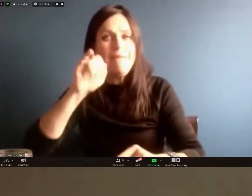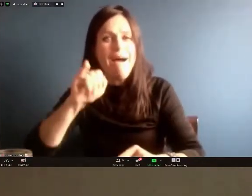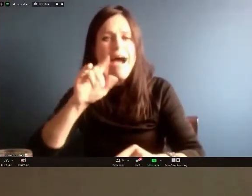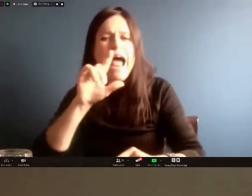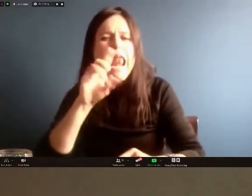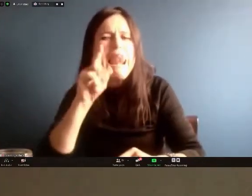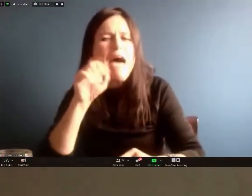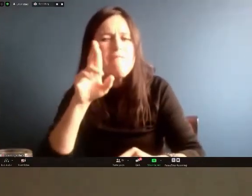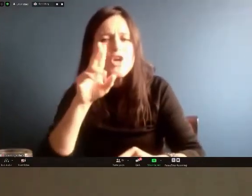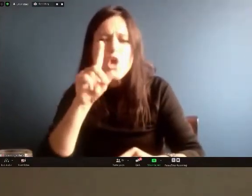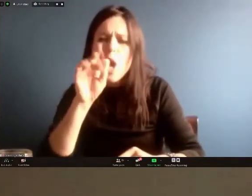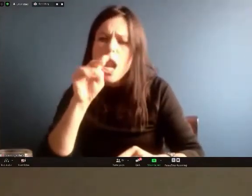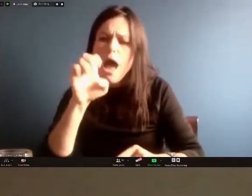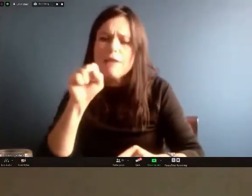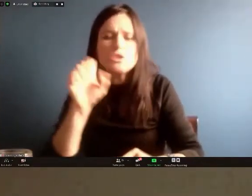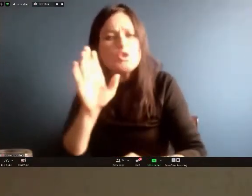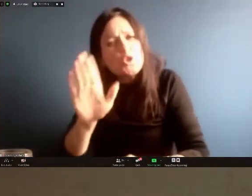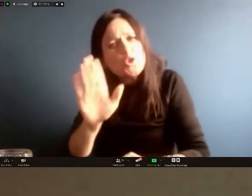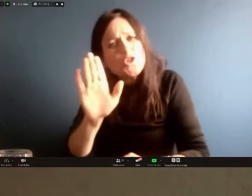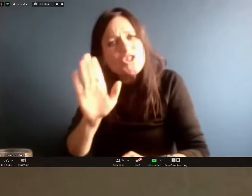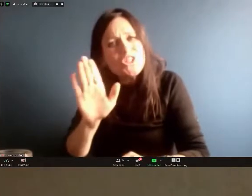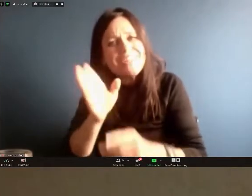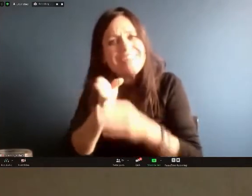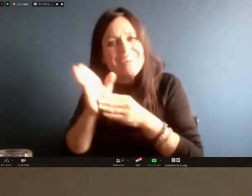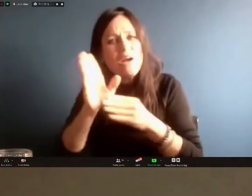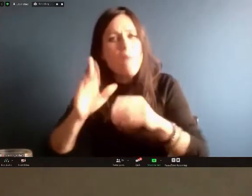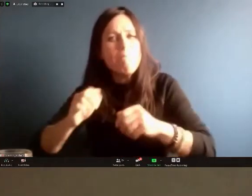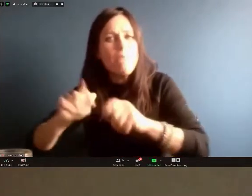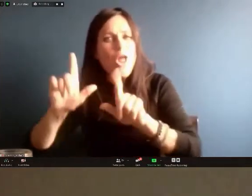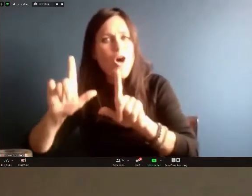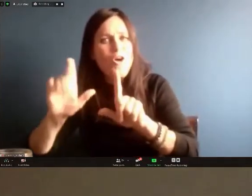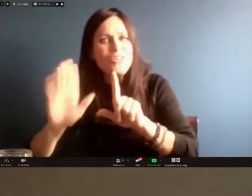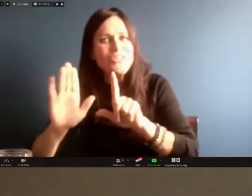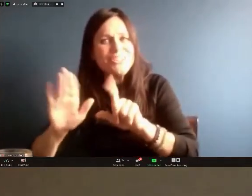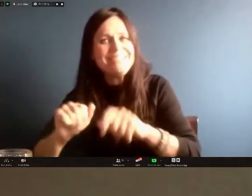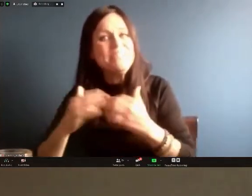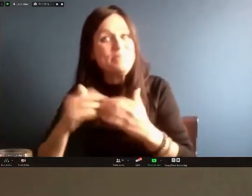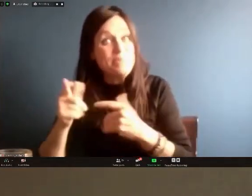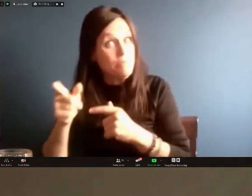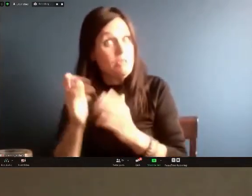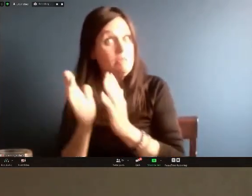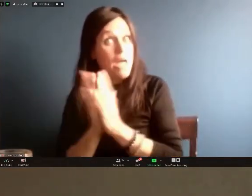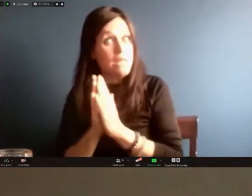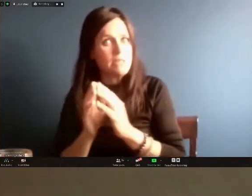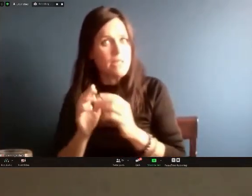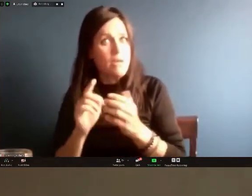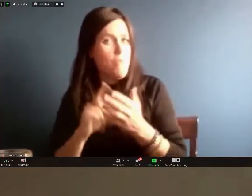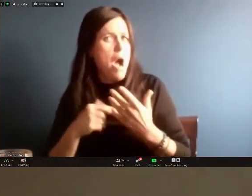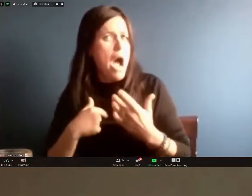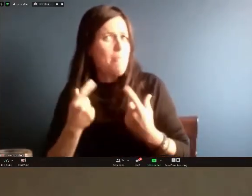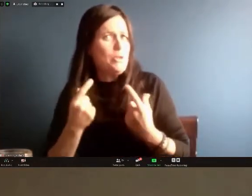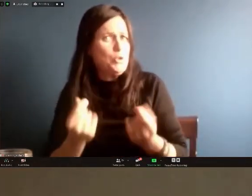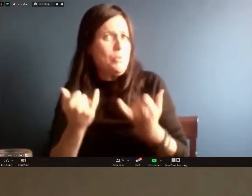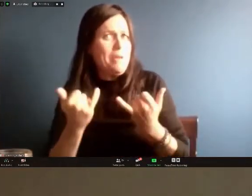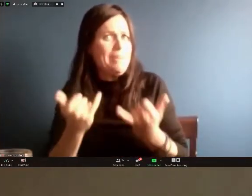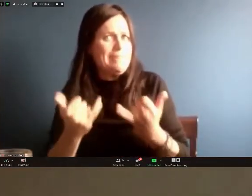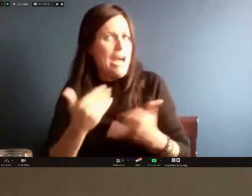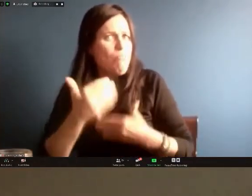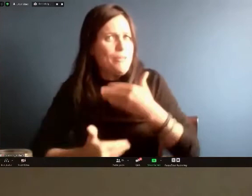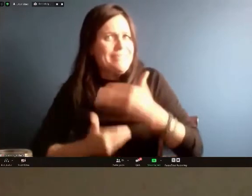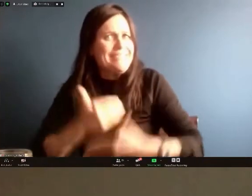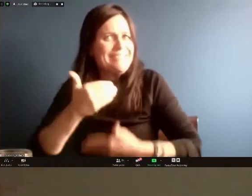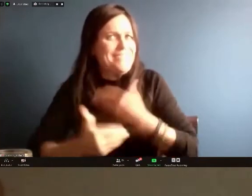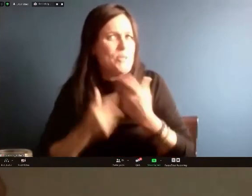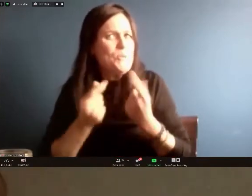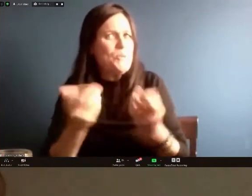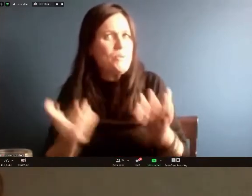of her blog. She's asking, what do I have in the works now? I do have